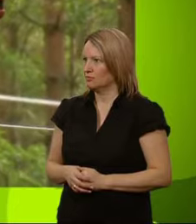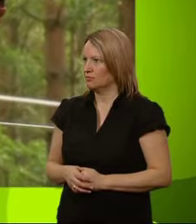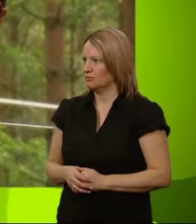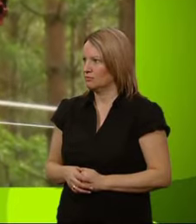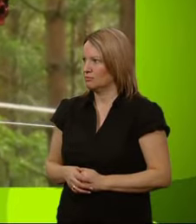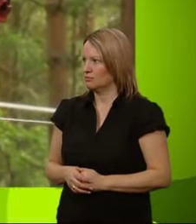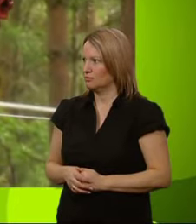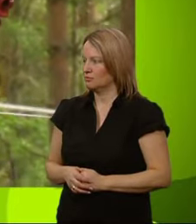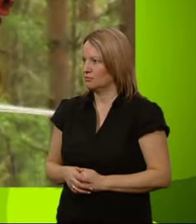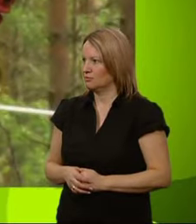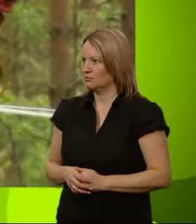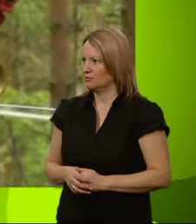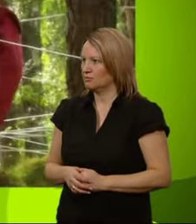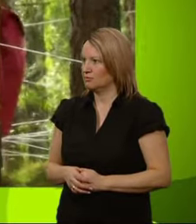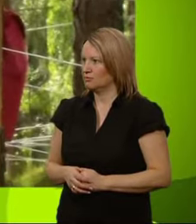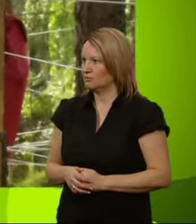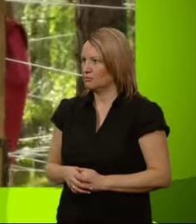That's it. Okay.